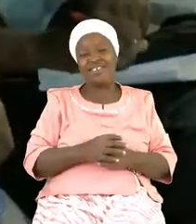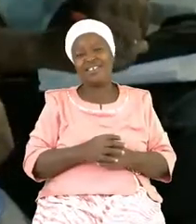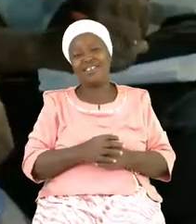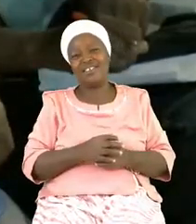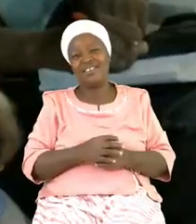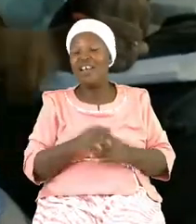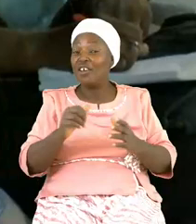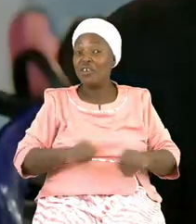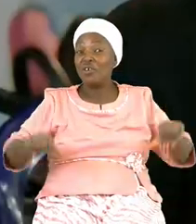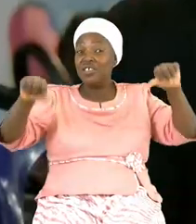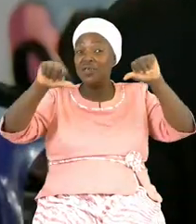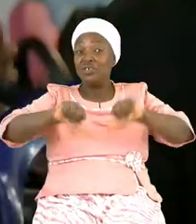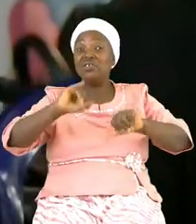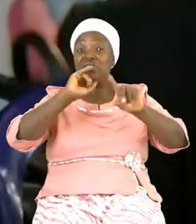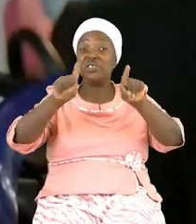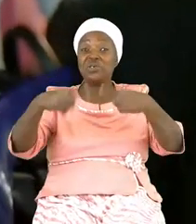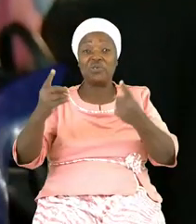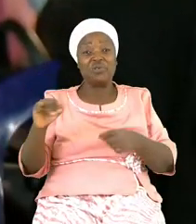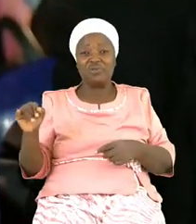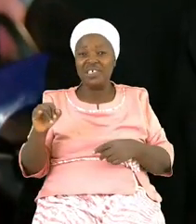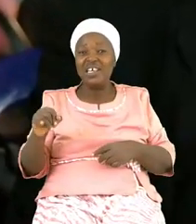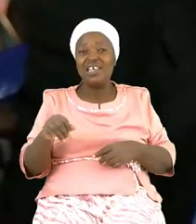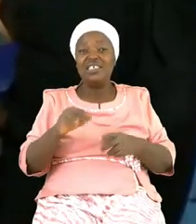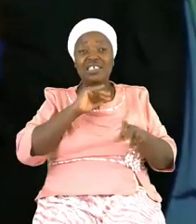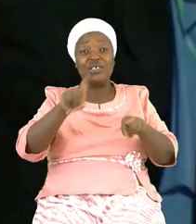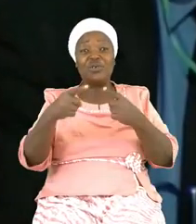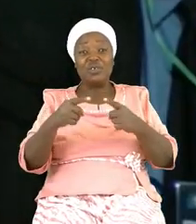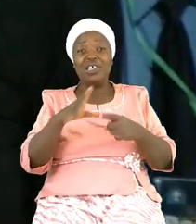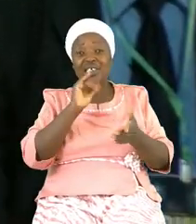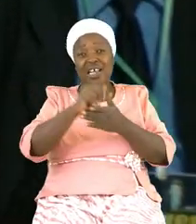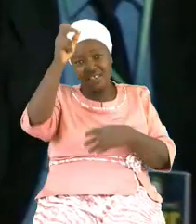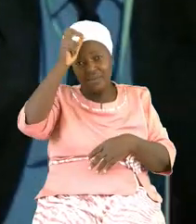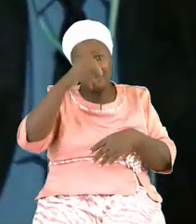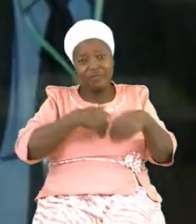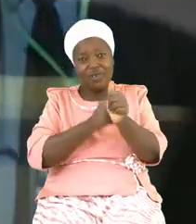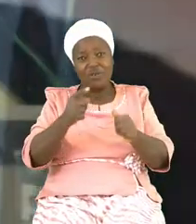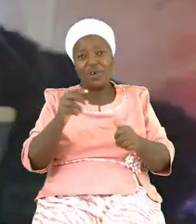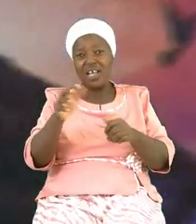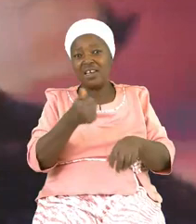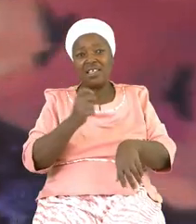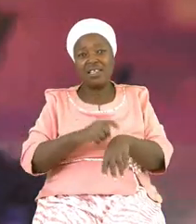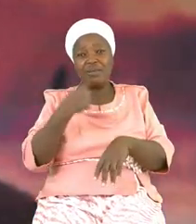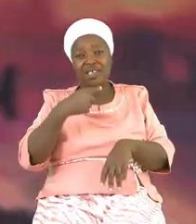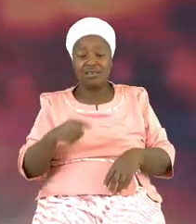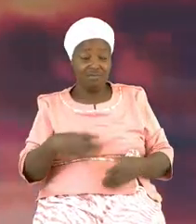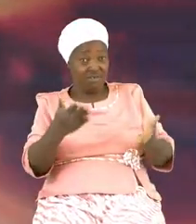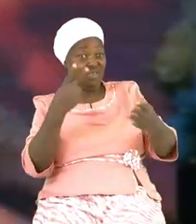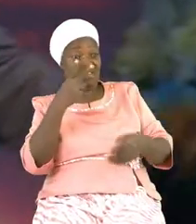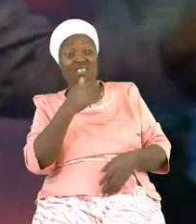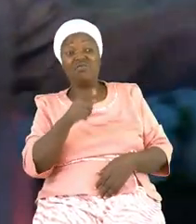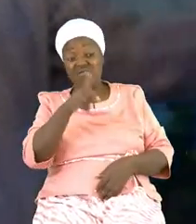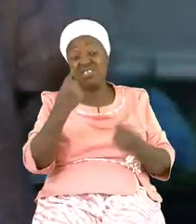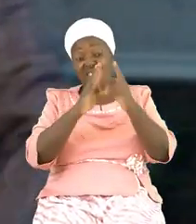Condemnation gone. That Satan following you every time saying, you're a sinner, a bad man,